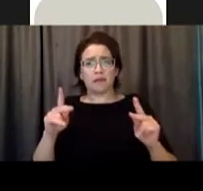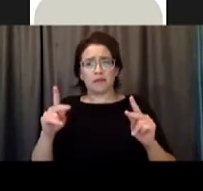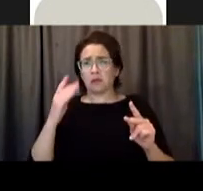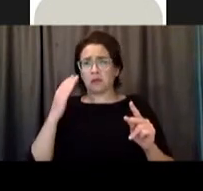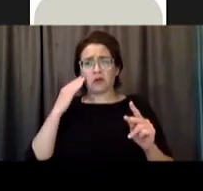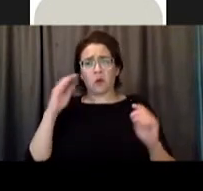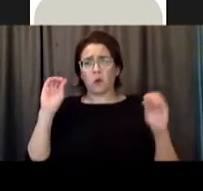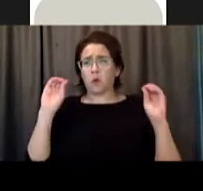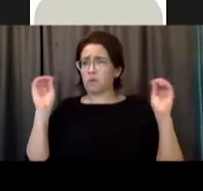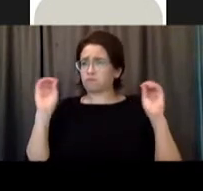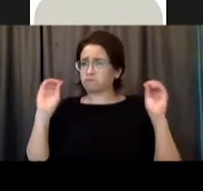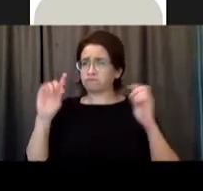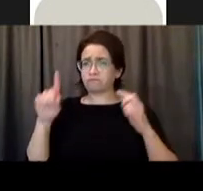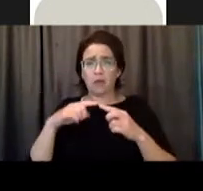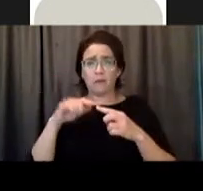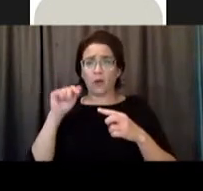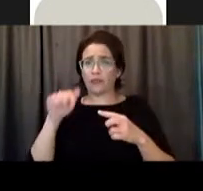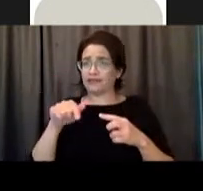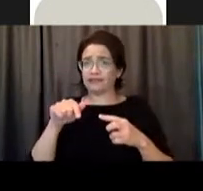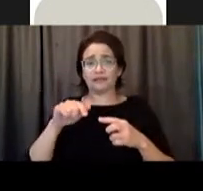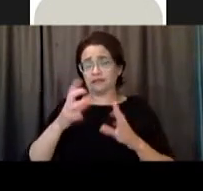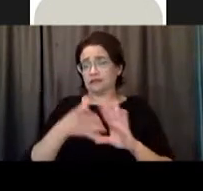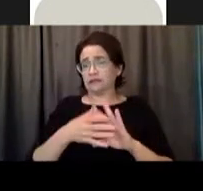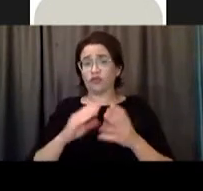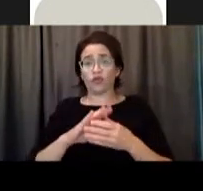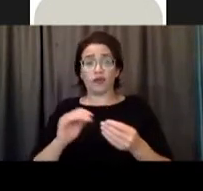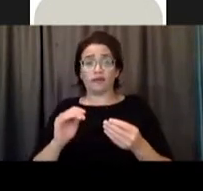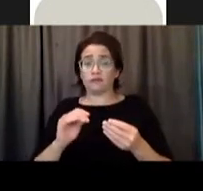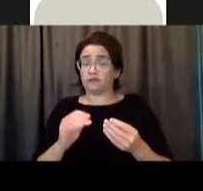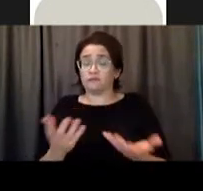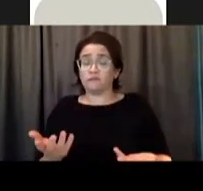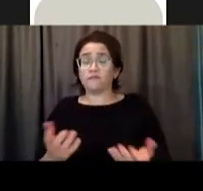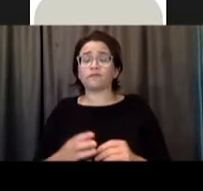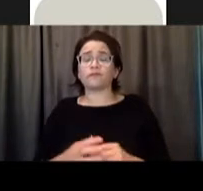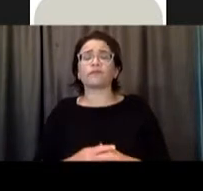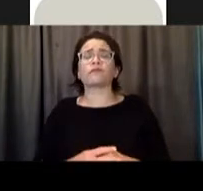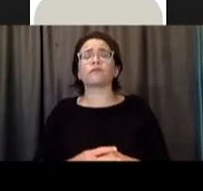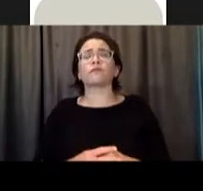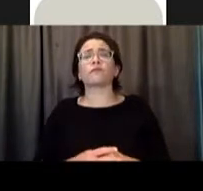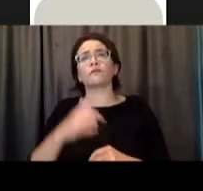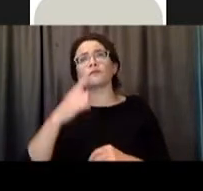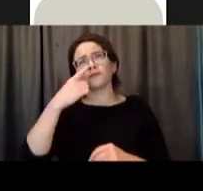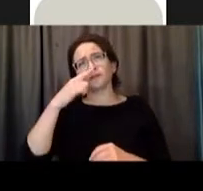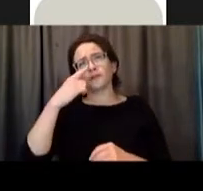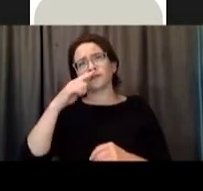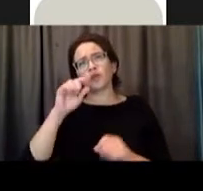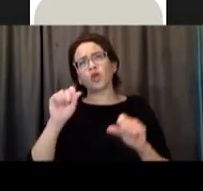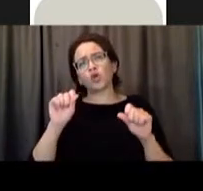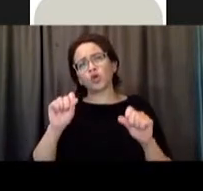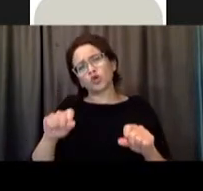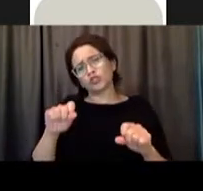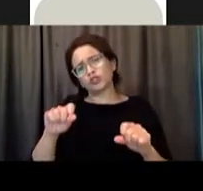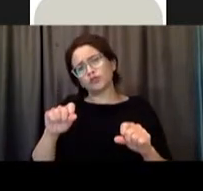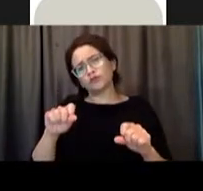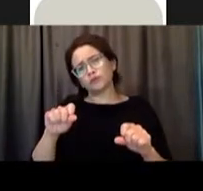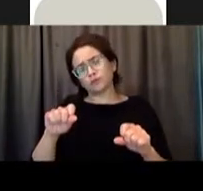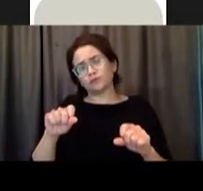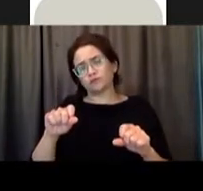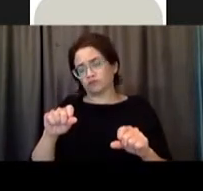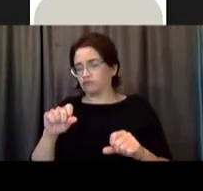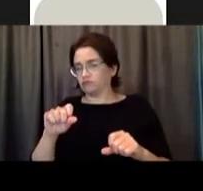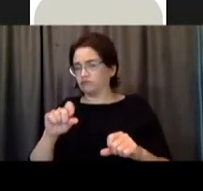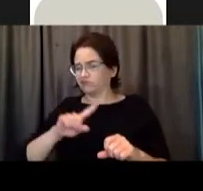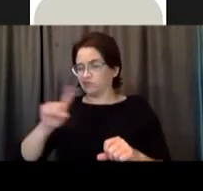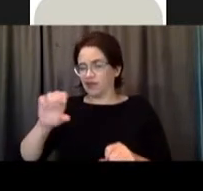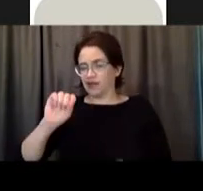think, speaking from personal perspective. Could you perhaps also tell us a bit, Stefan, what it